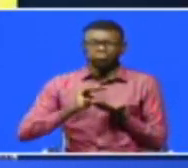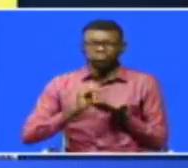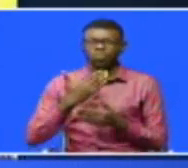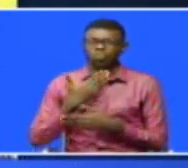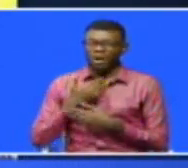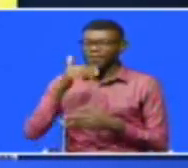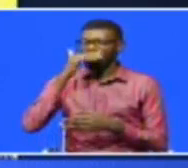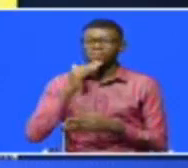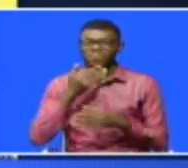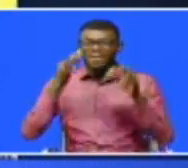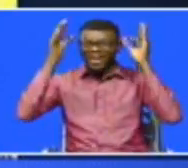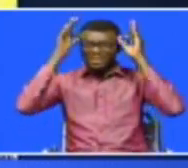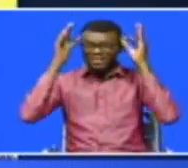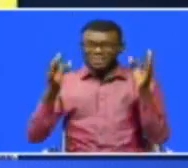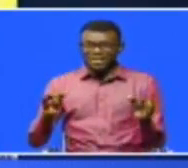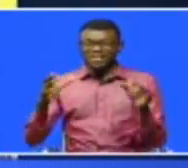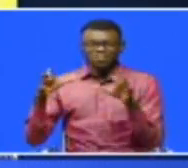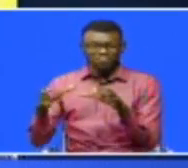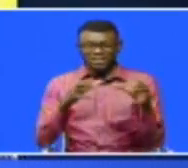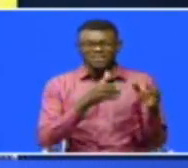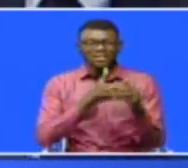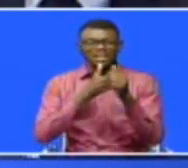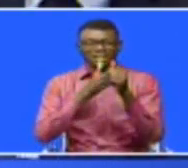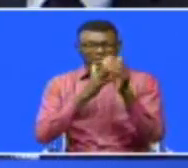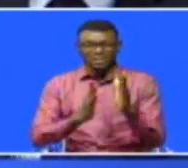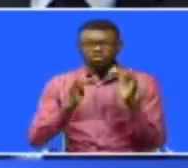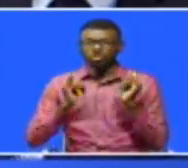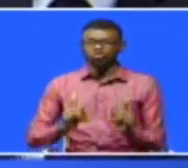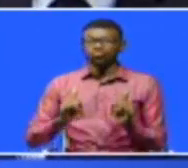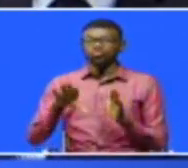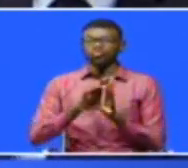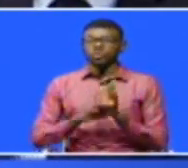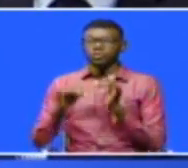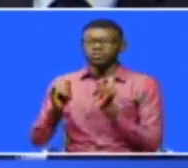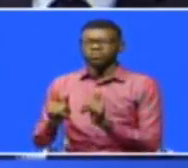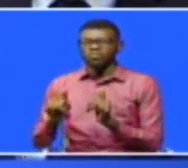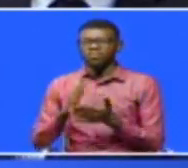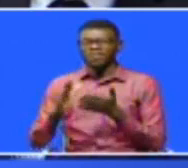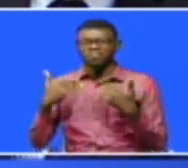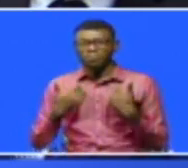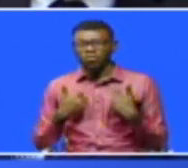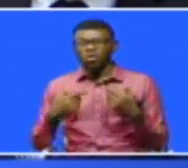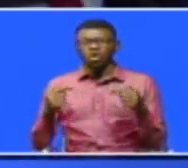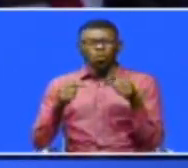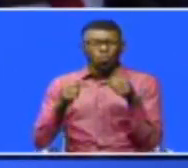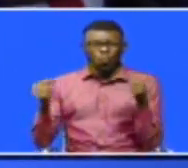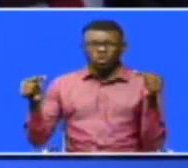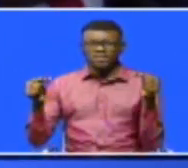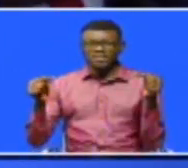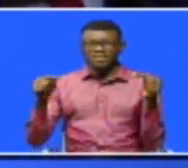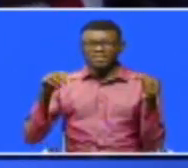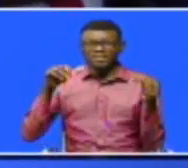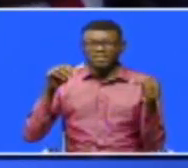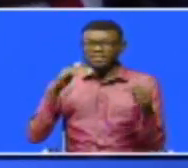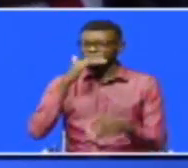decisions on the leadership of the party under the new constitution. Some of Mudavadi's harsh critics have accused a group of party honchos